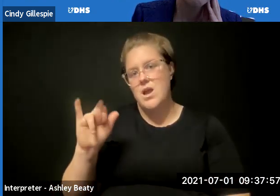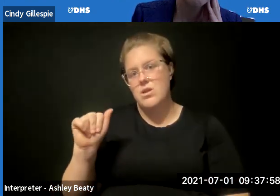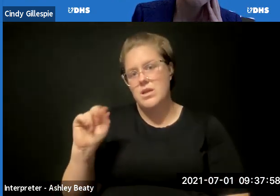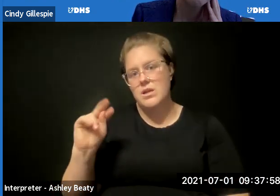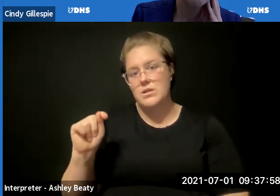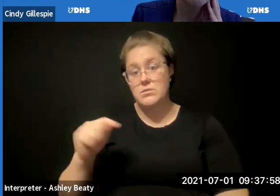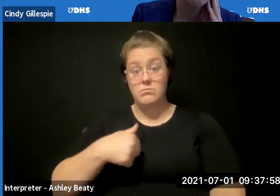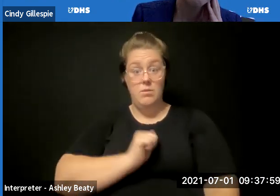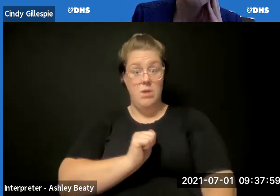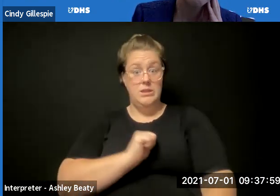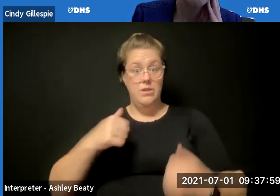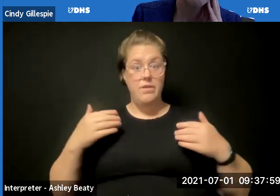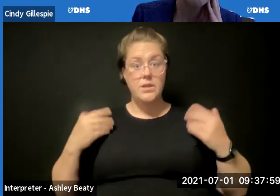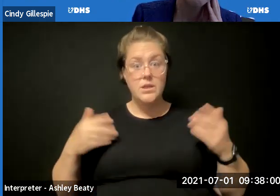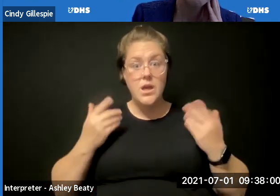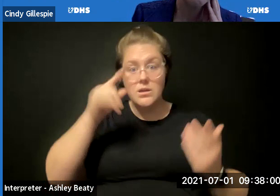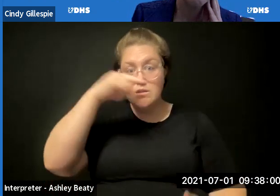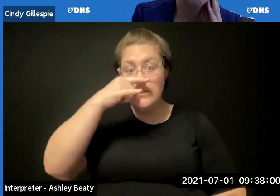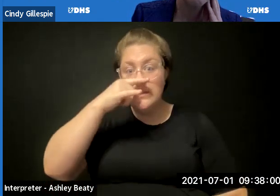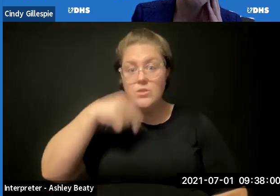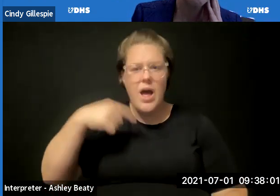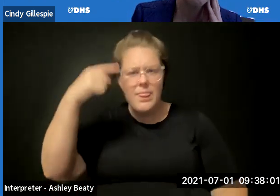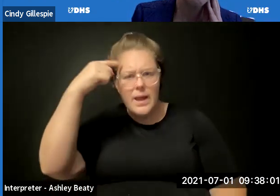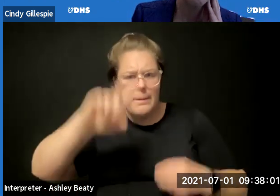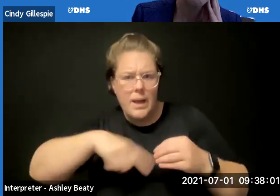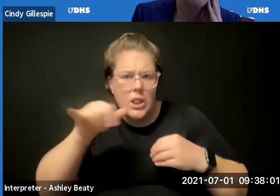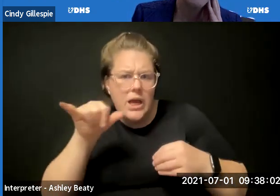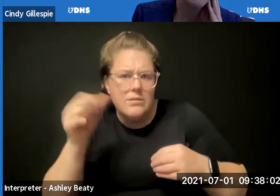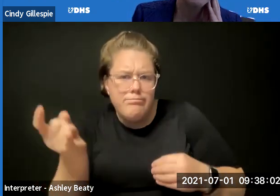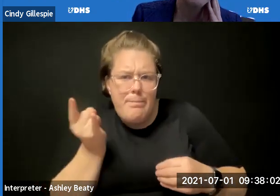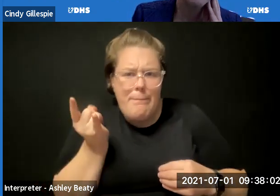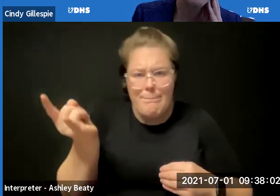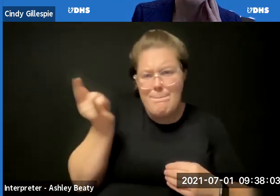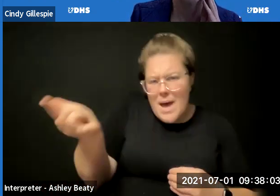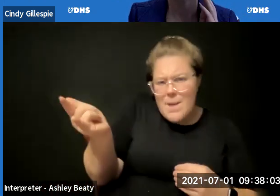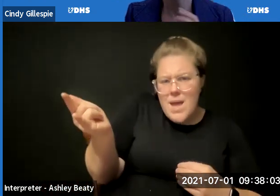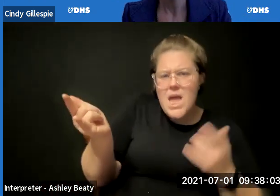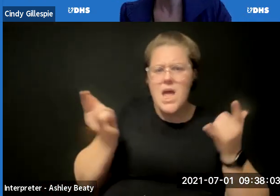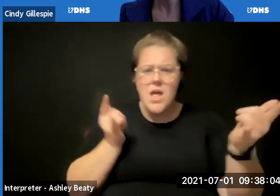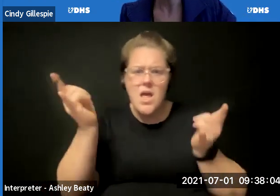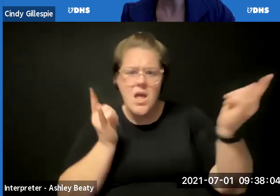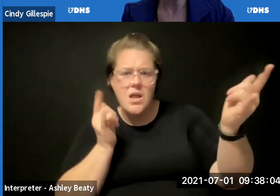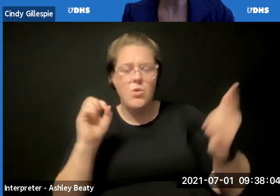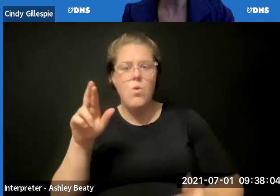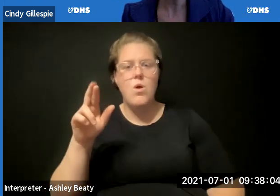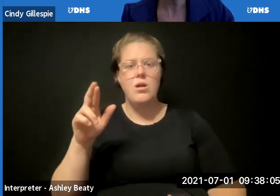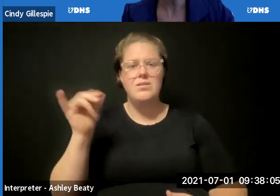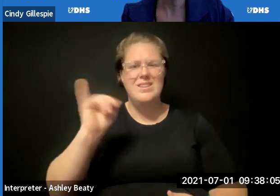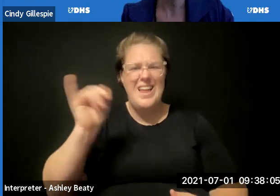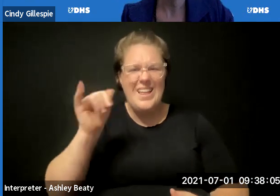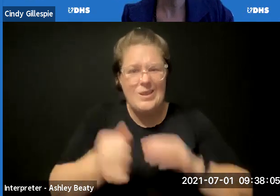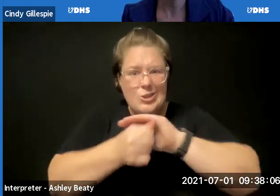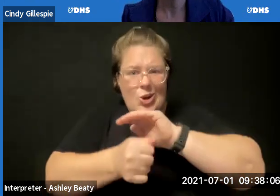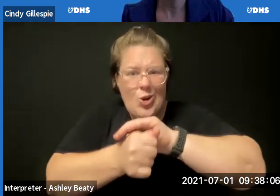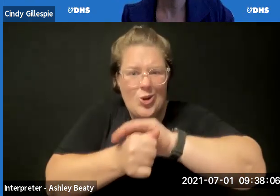I think about things like Spider-Man or like teenage, people have this idea about this variant like being something that crawled out of a sewer or